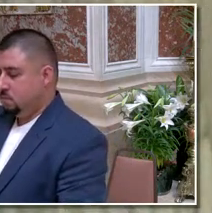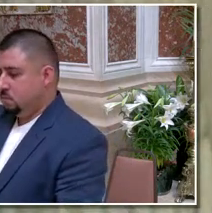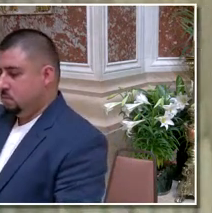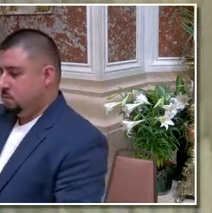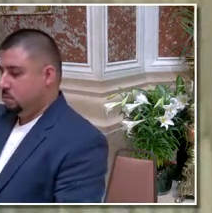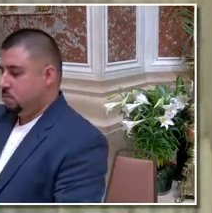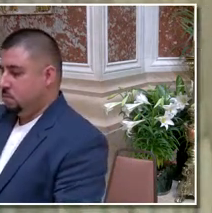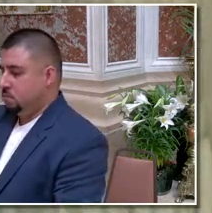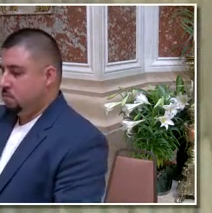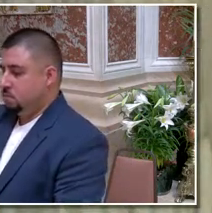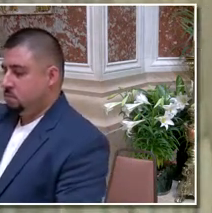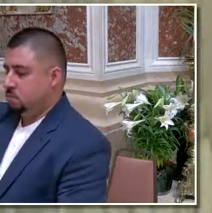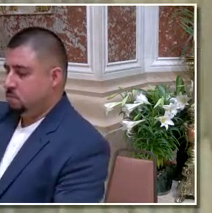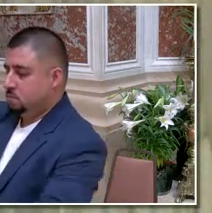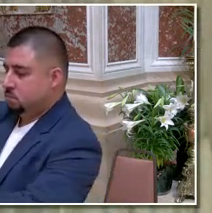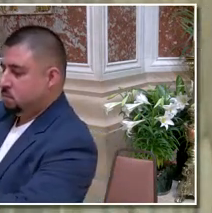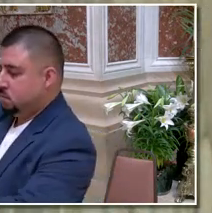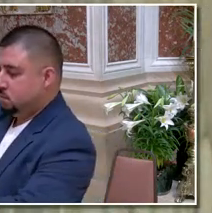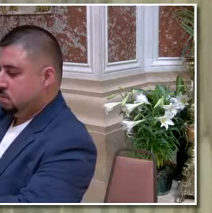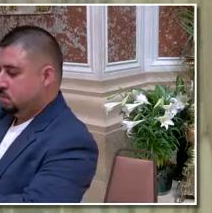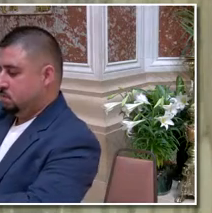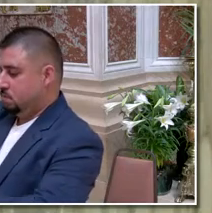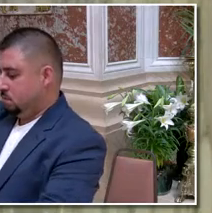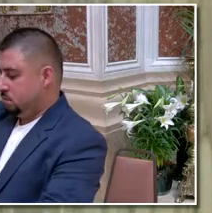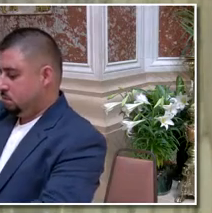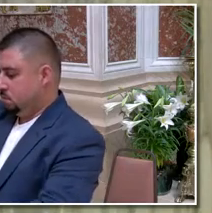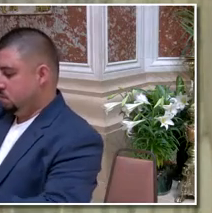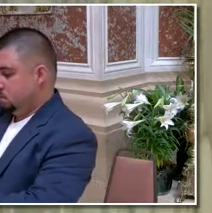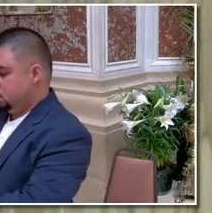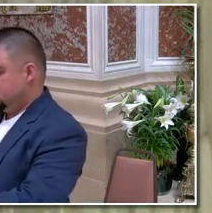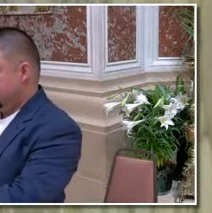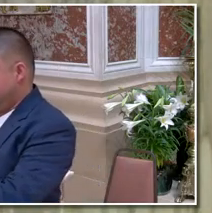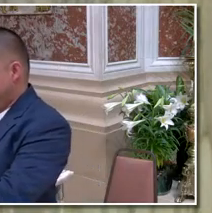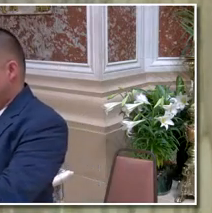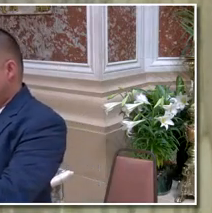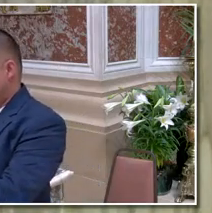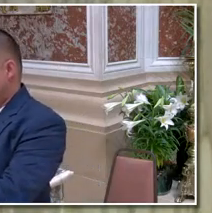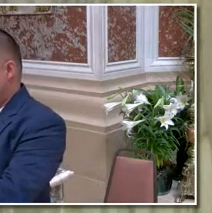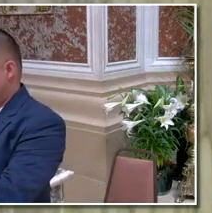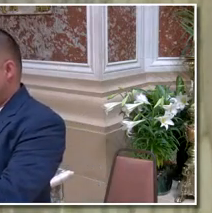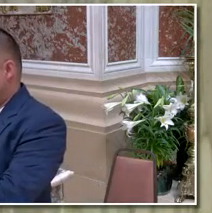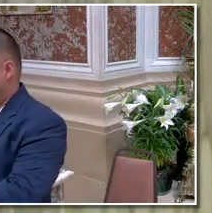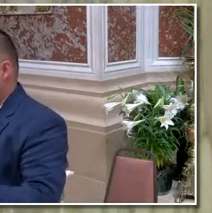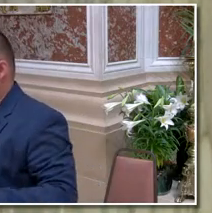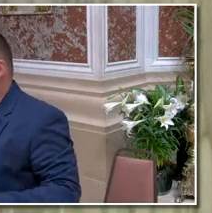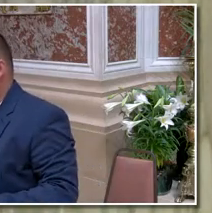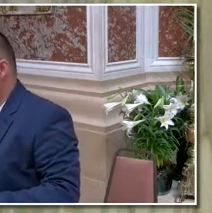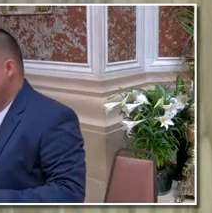Amen.